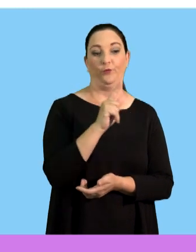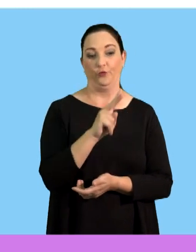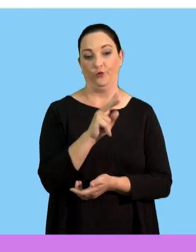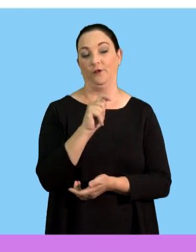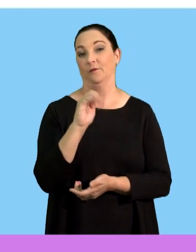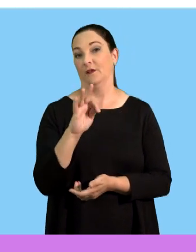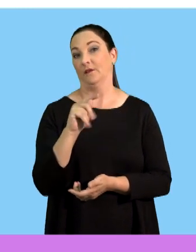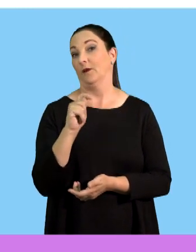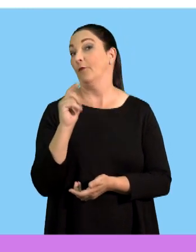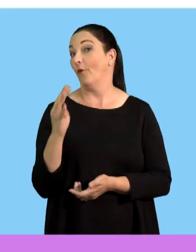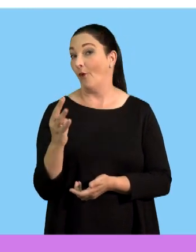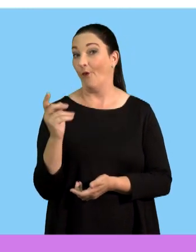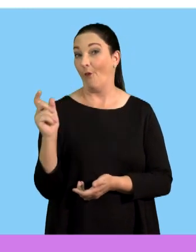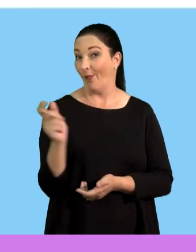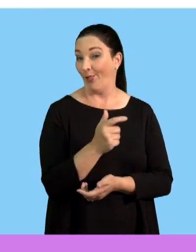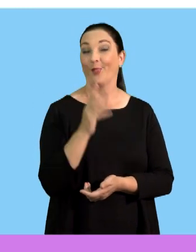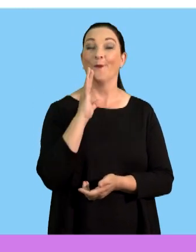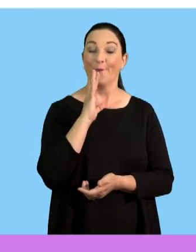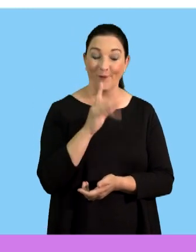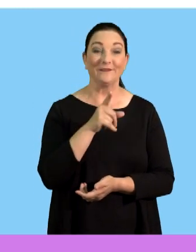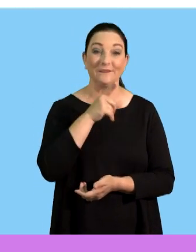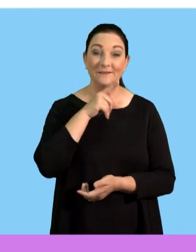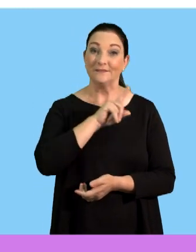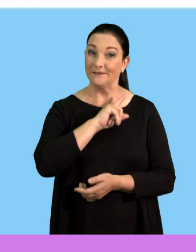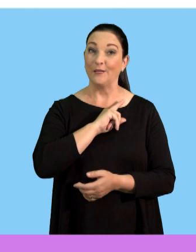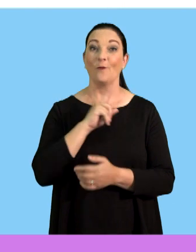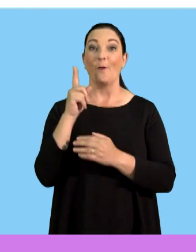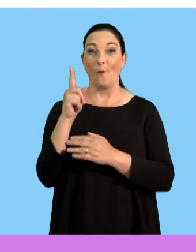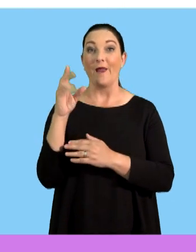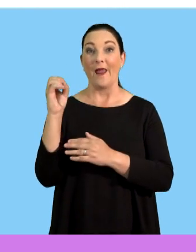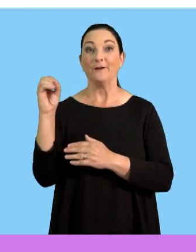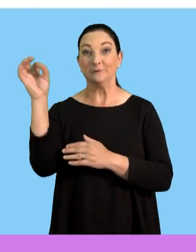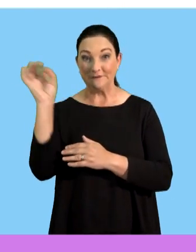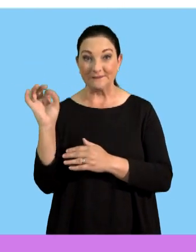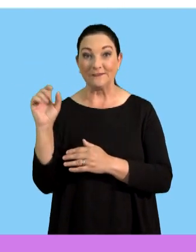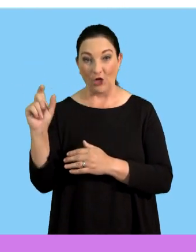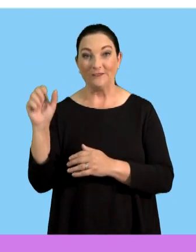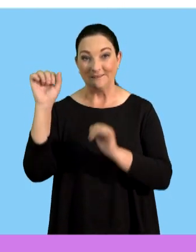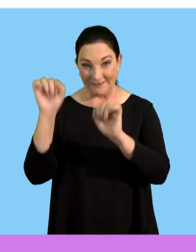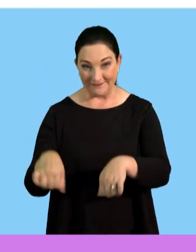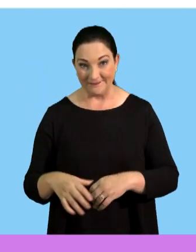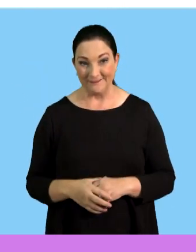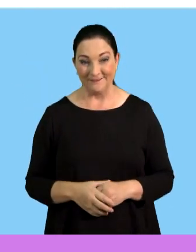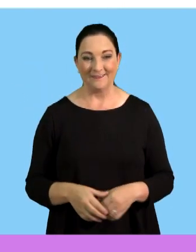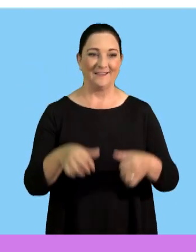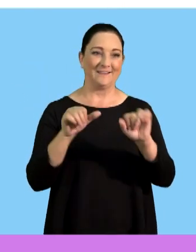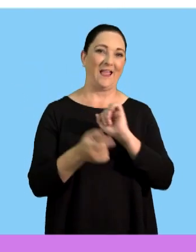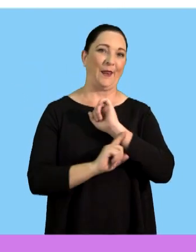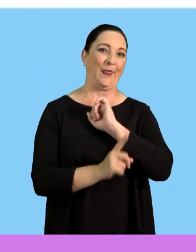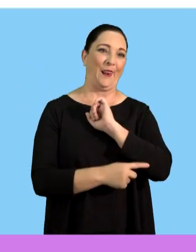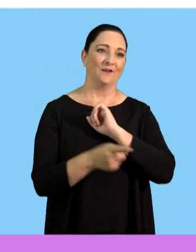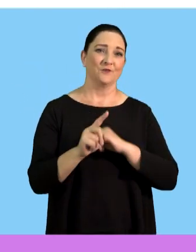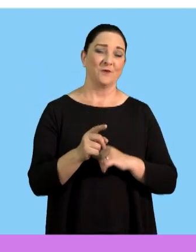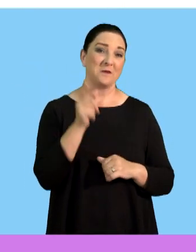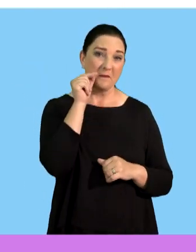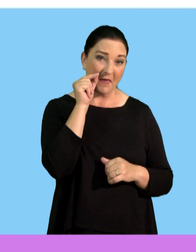term 1, term 2, term 3, term 4, so that is definitely certain, 100%, right? And then lastly here, I'm saying